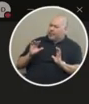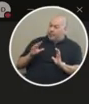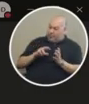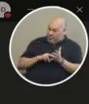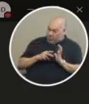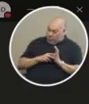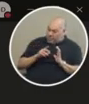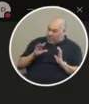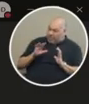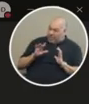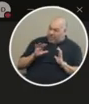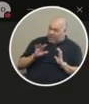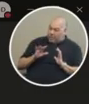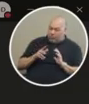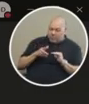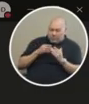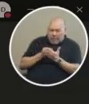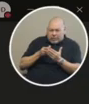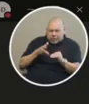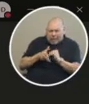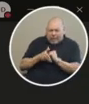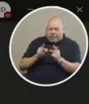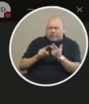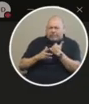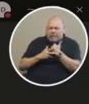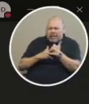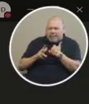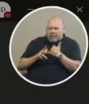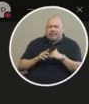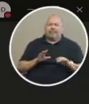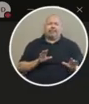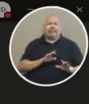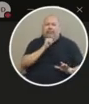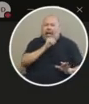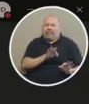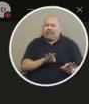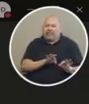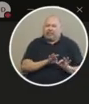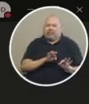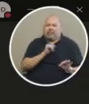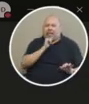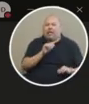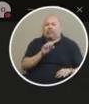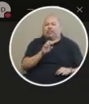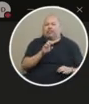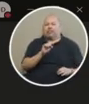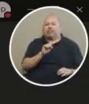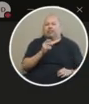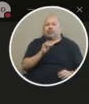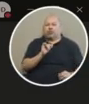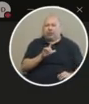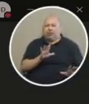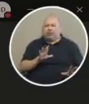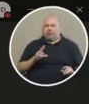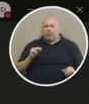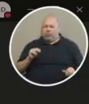In terms of cuts or savings? No, we're not. No, we're not.